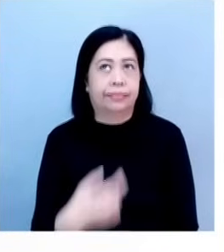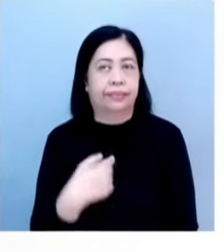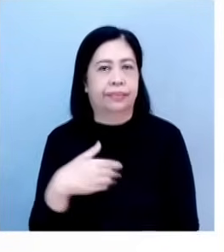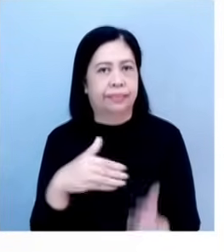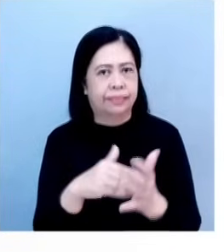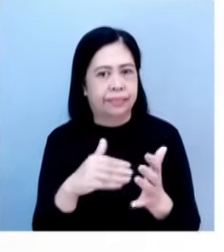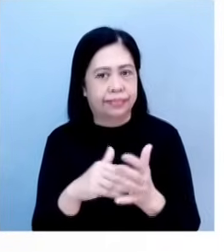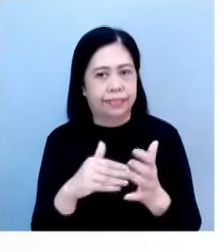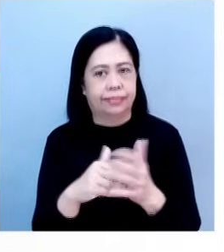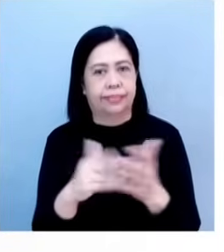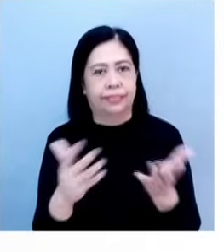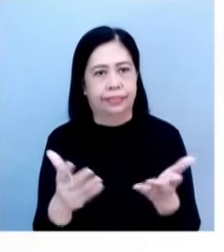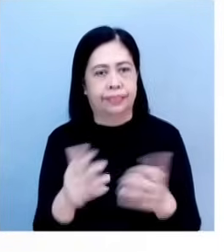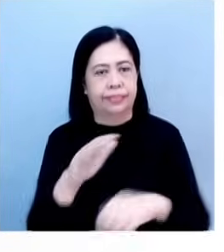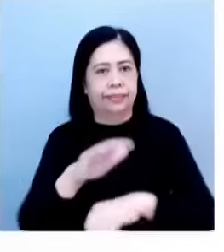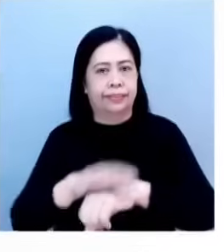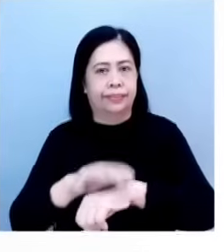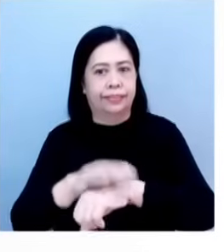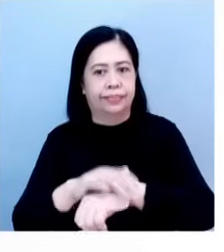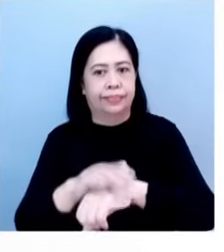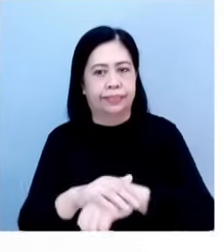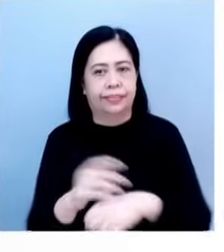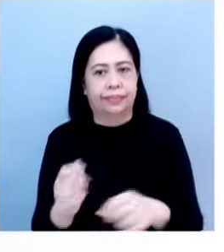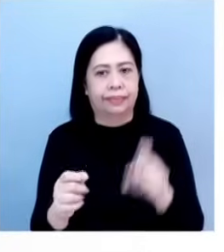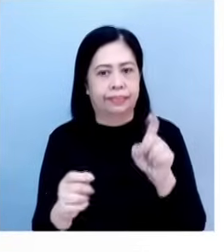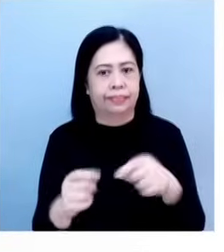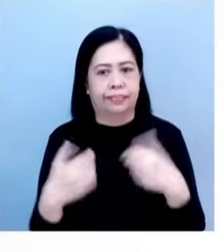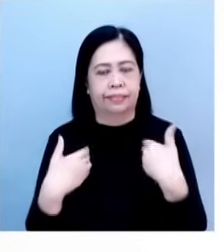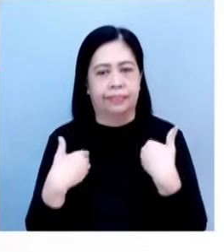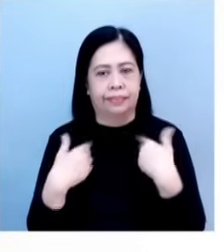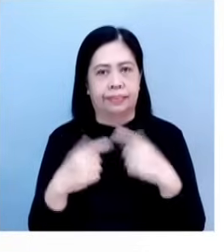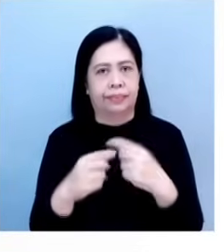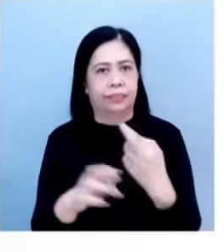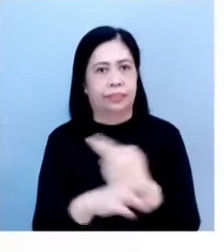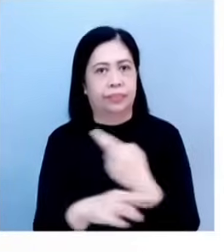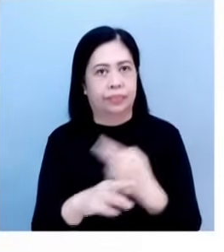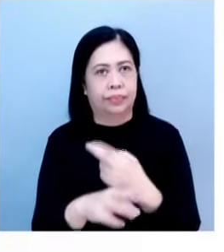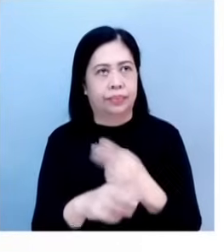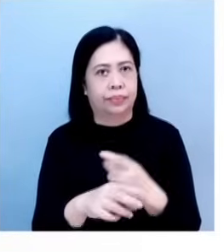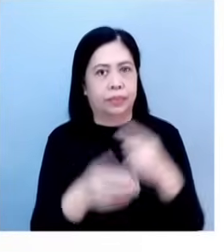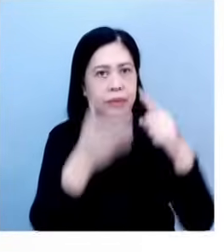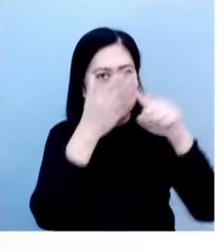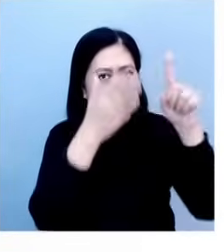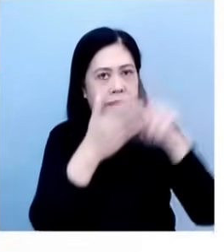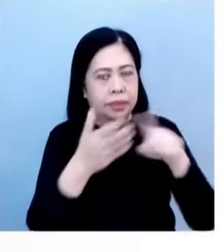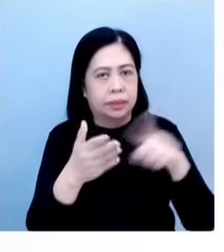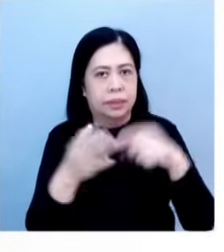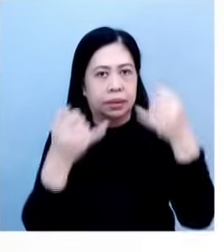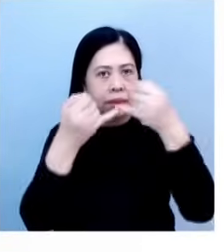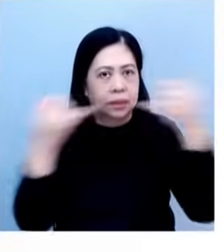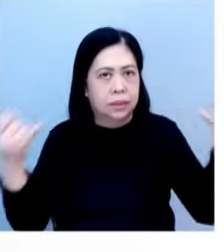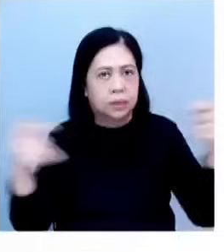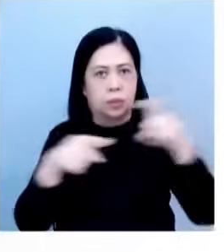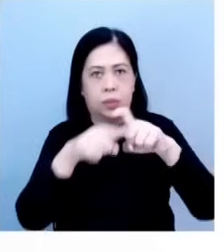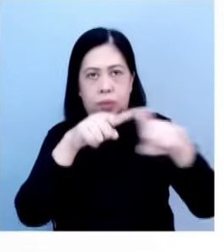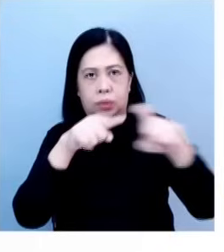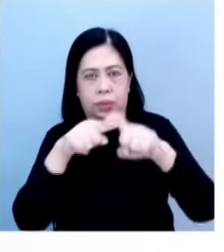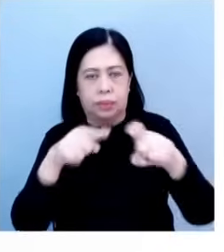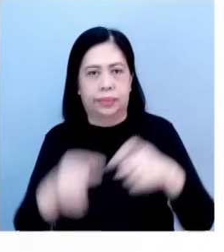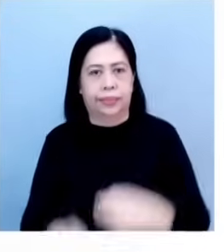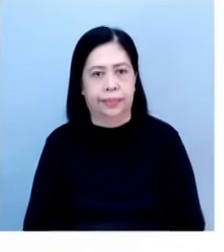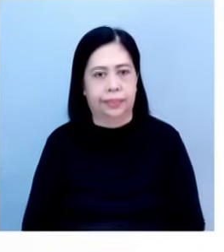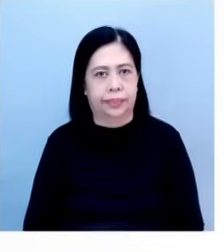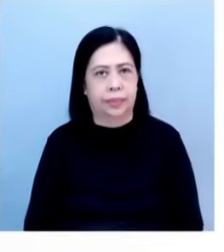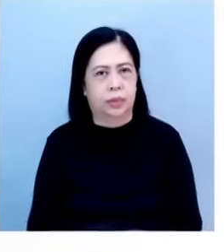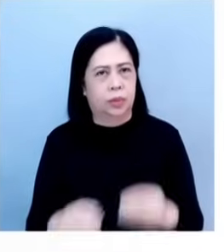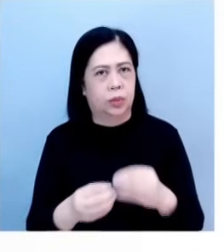na paalala ay magkaroon po tayo ng regular checking ng ating linya ng mga kuryente. Intensified